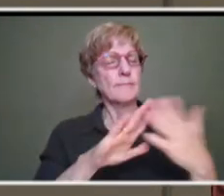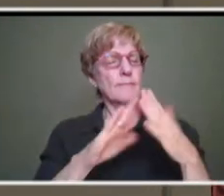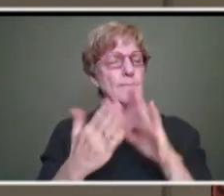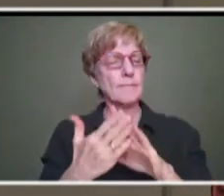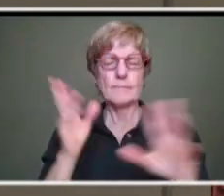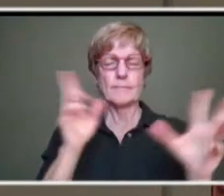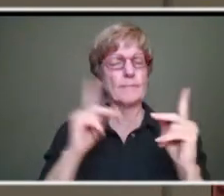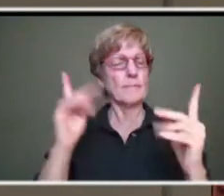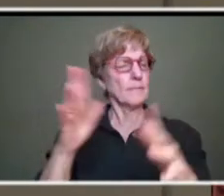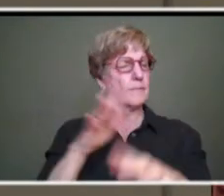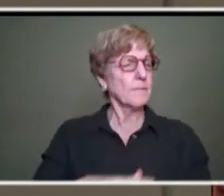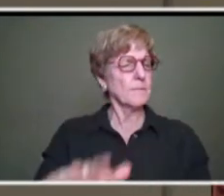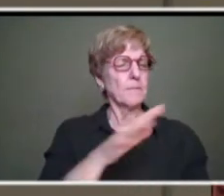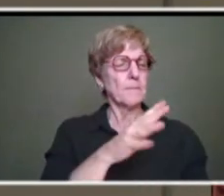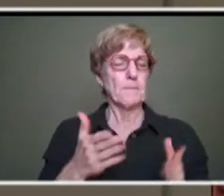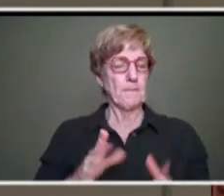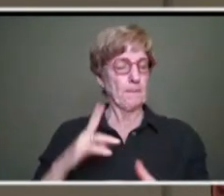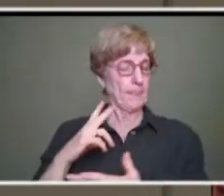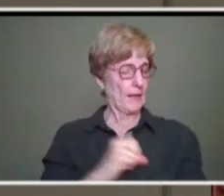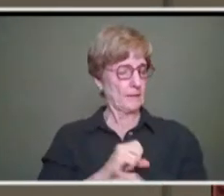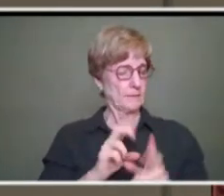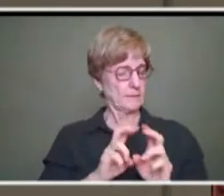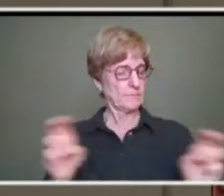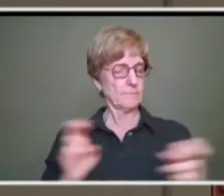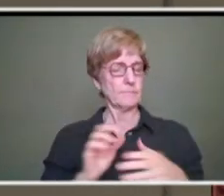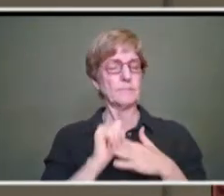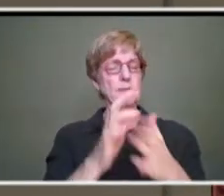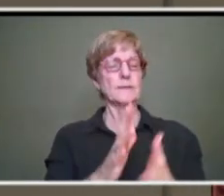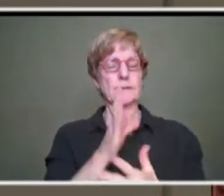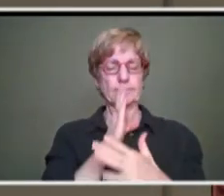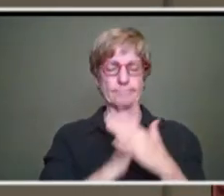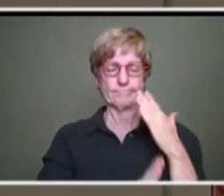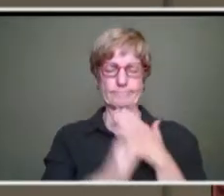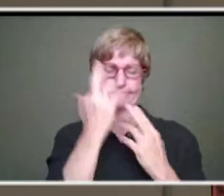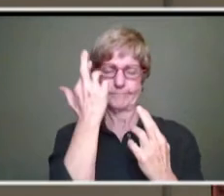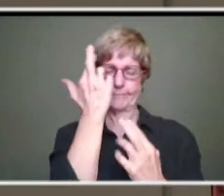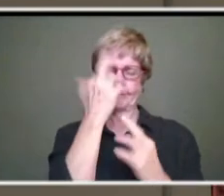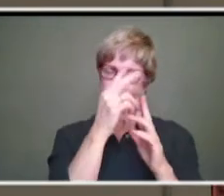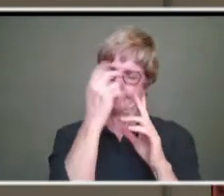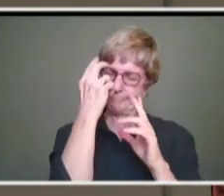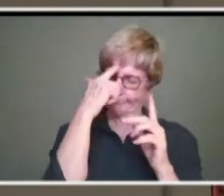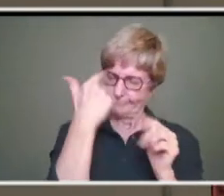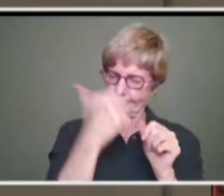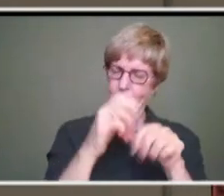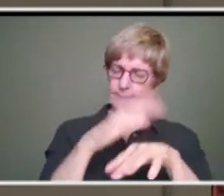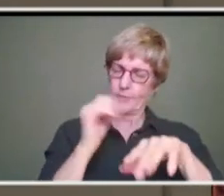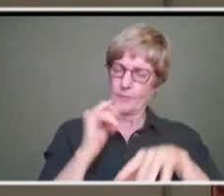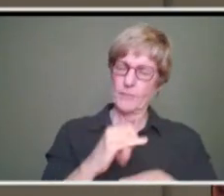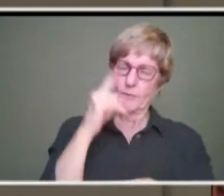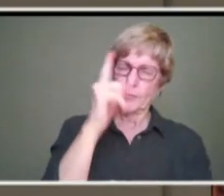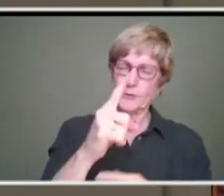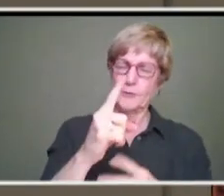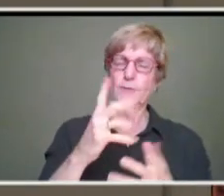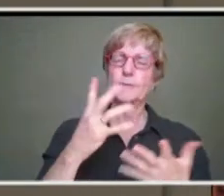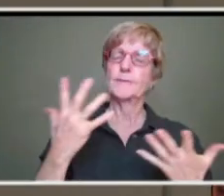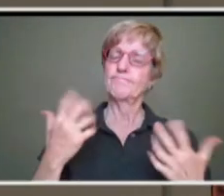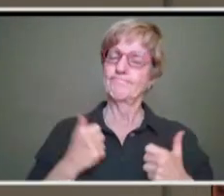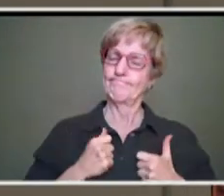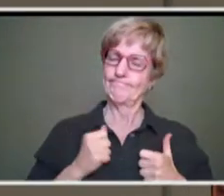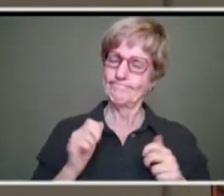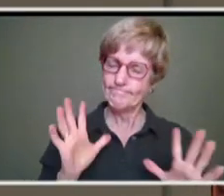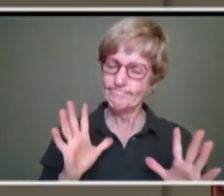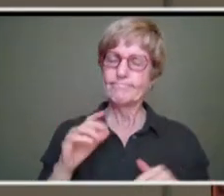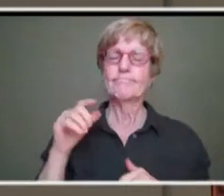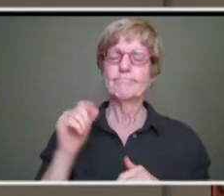please let us as Leaders humbly remember that we are called by you to serve unselfishly on this first